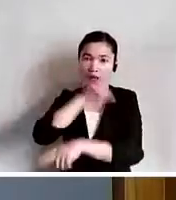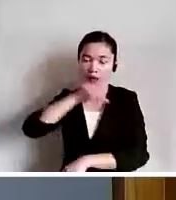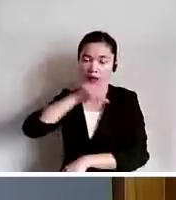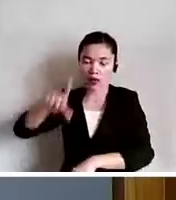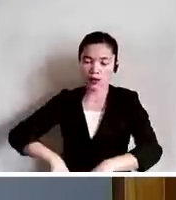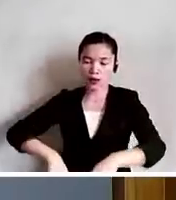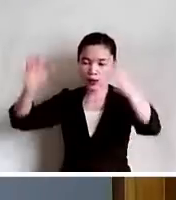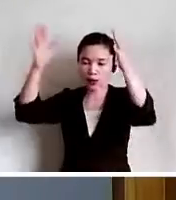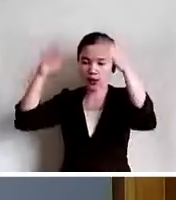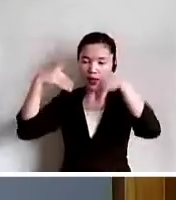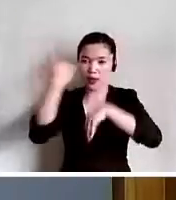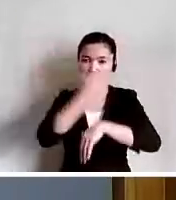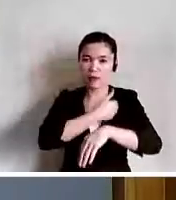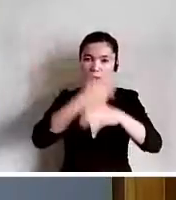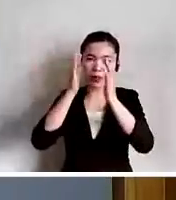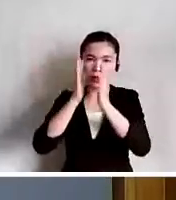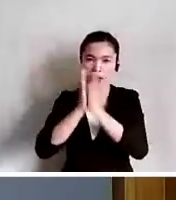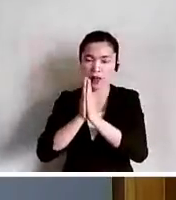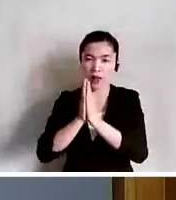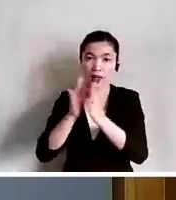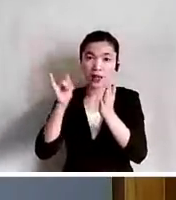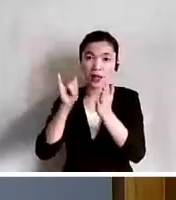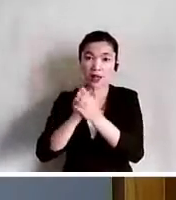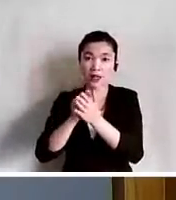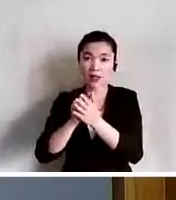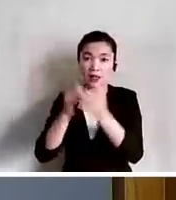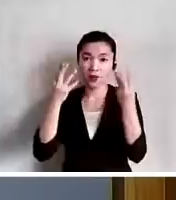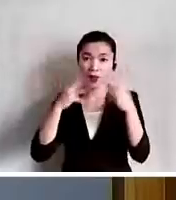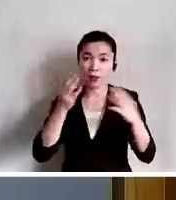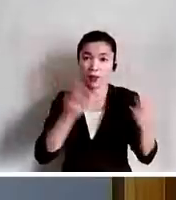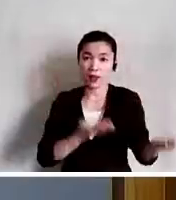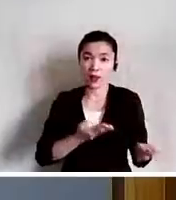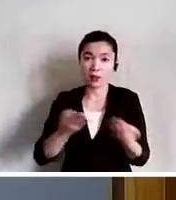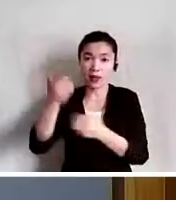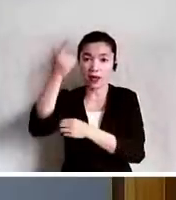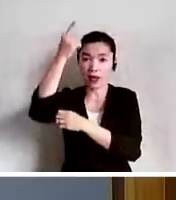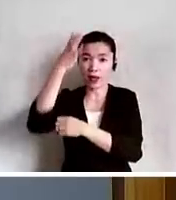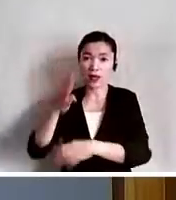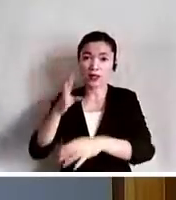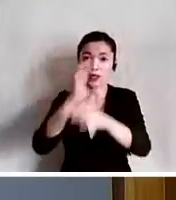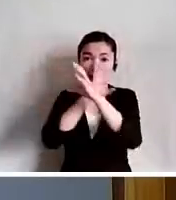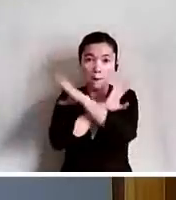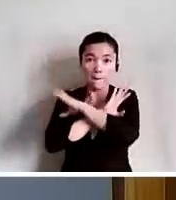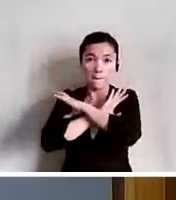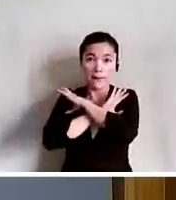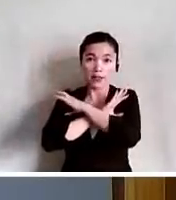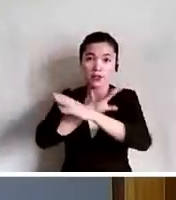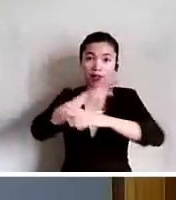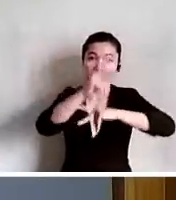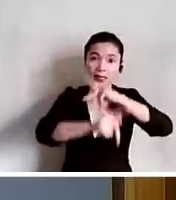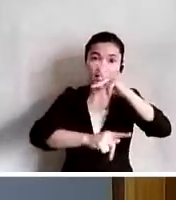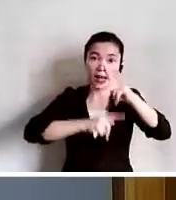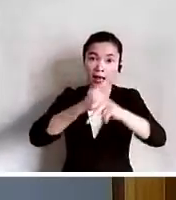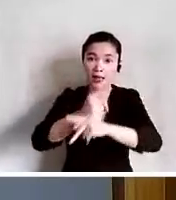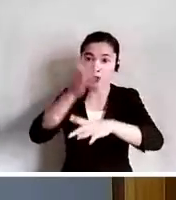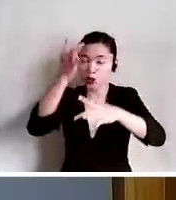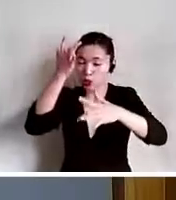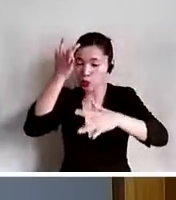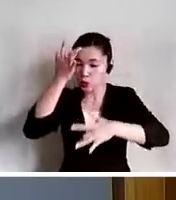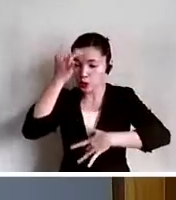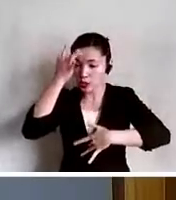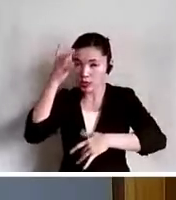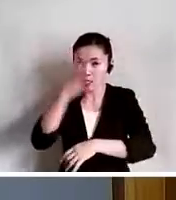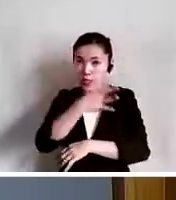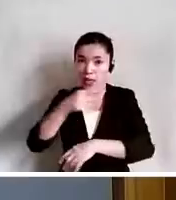prayer. That we may bring God's compassion and kindness to the sick and the